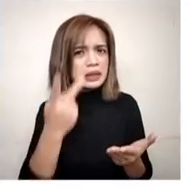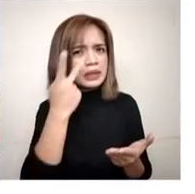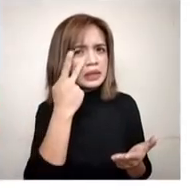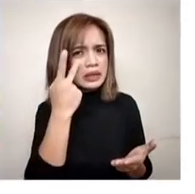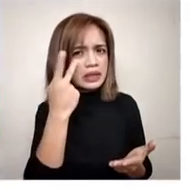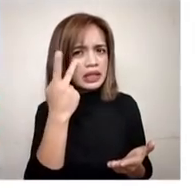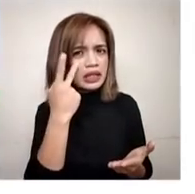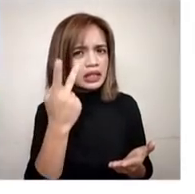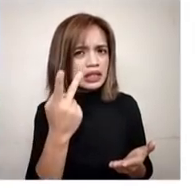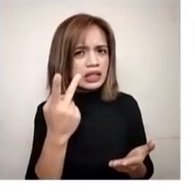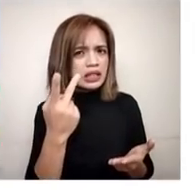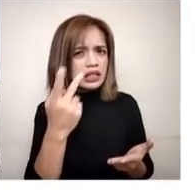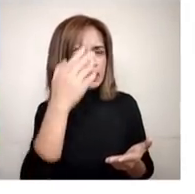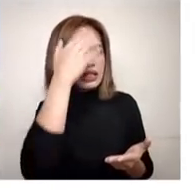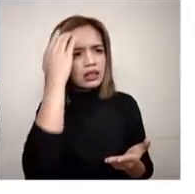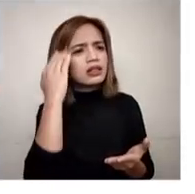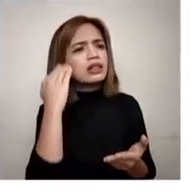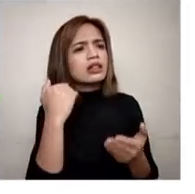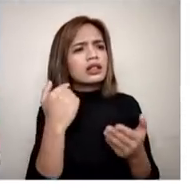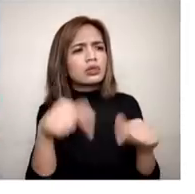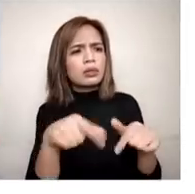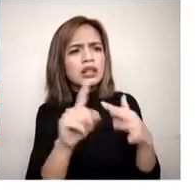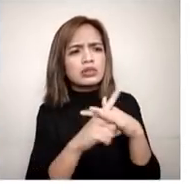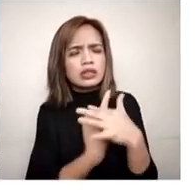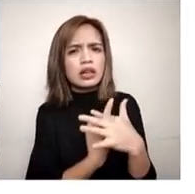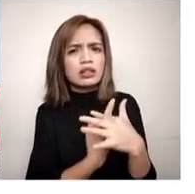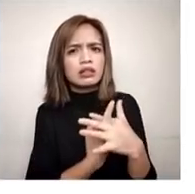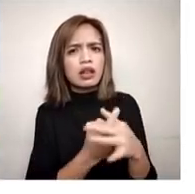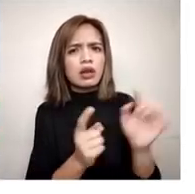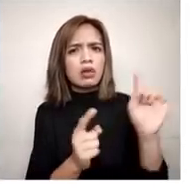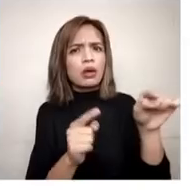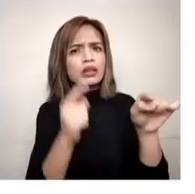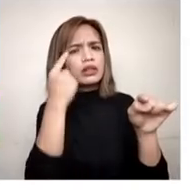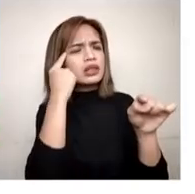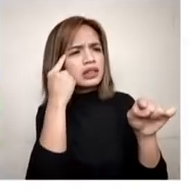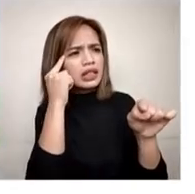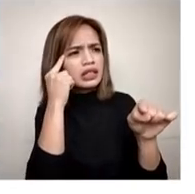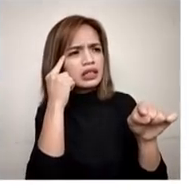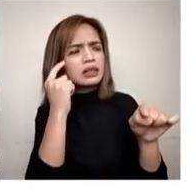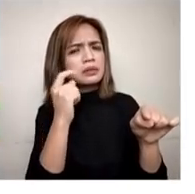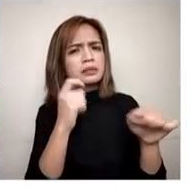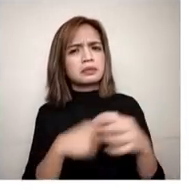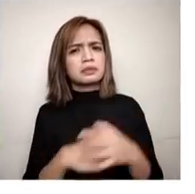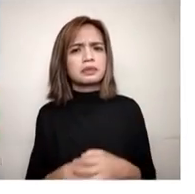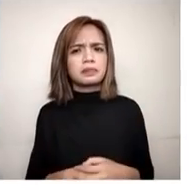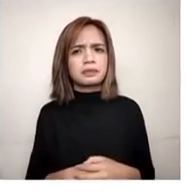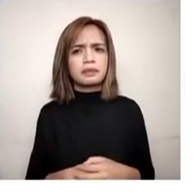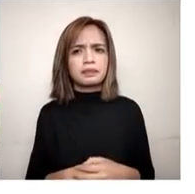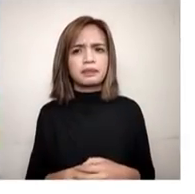here. So to your mind, what other questions do you think must be answered?